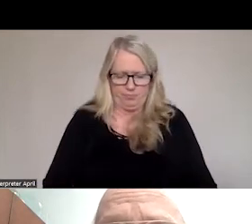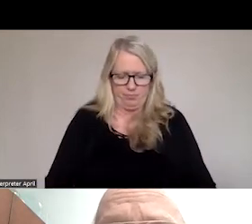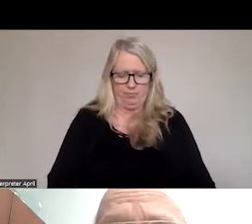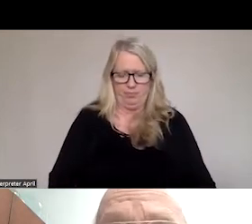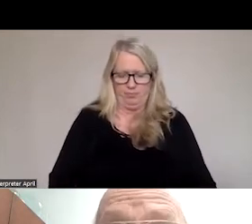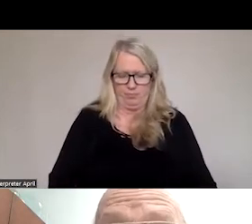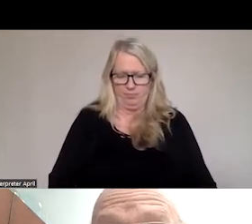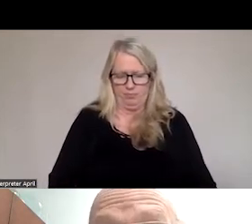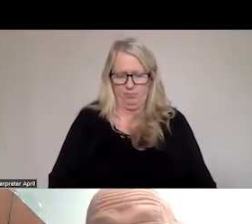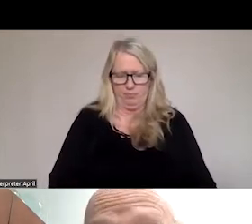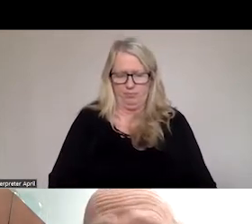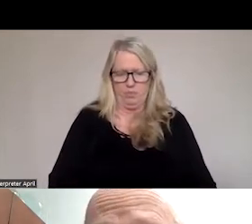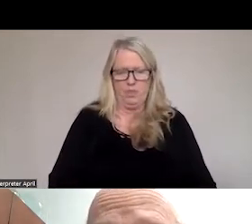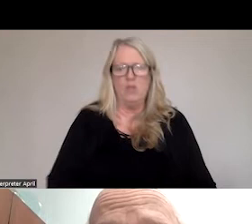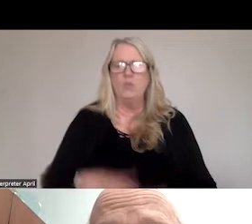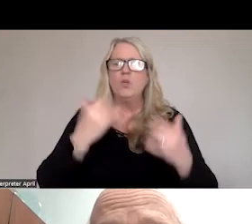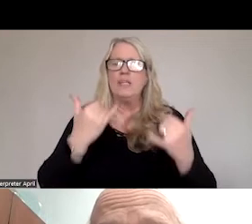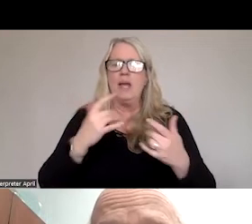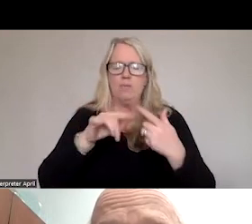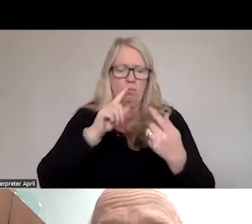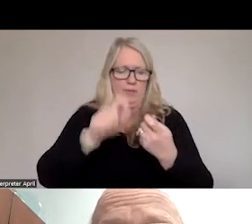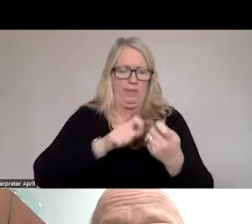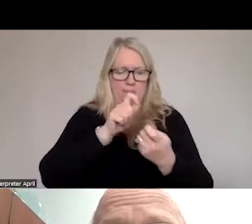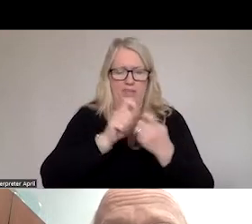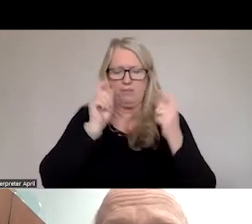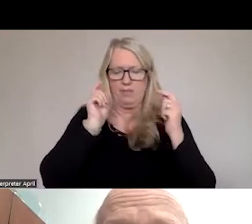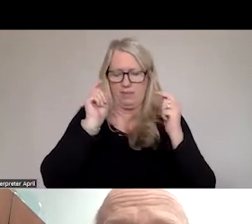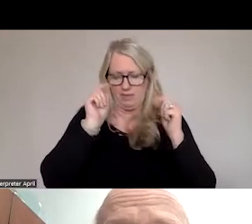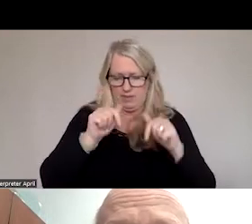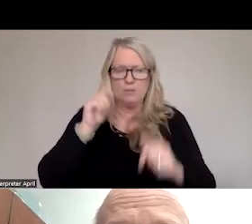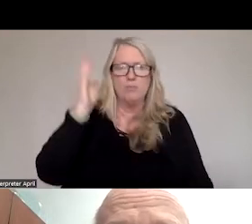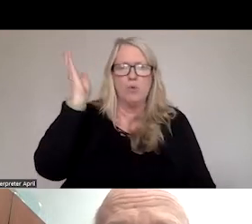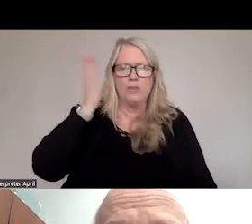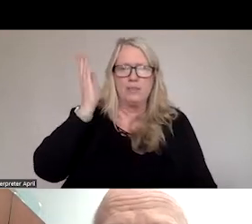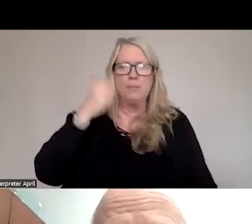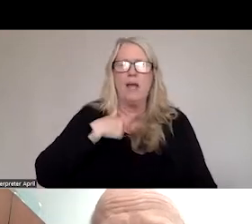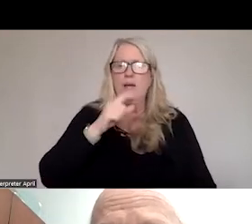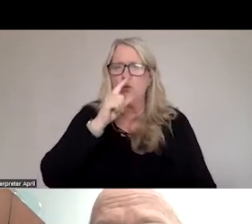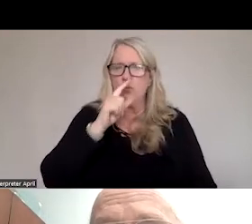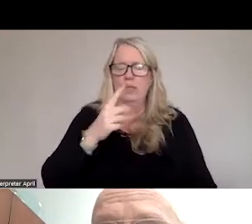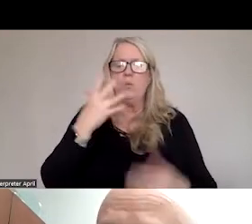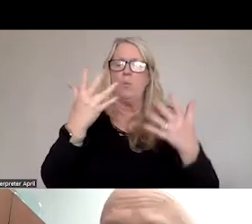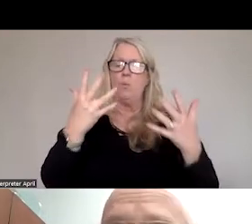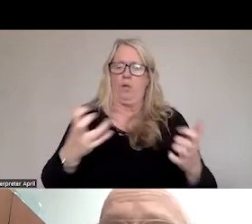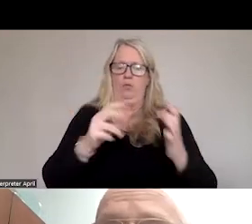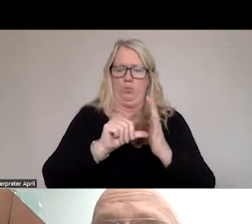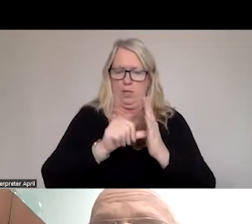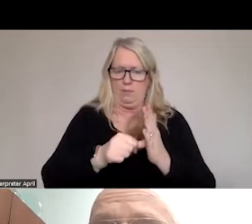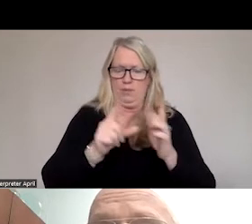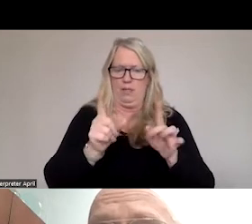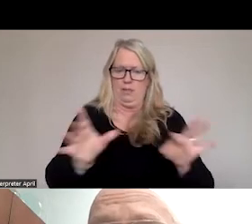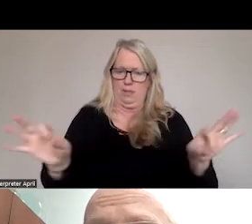So moving to this specific presentation, I really want to emphasize the importance of